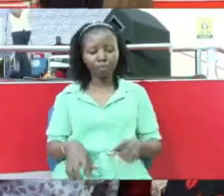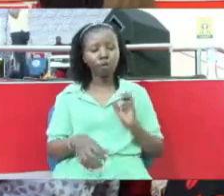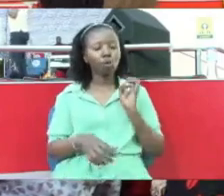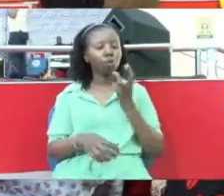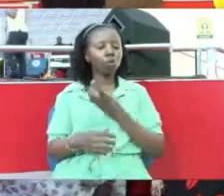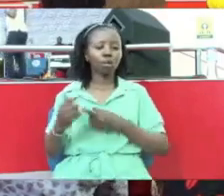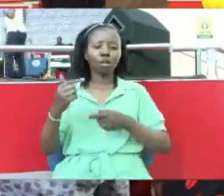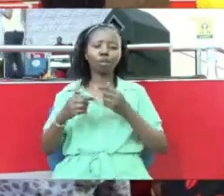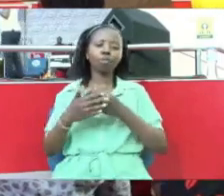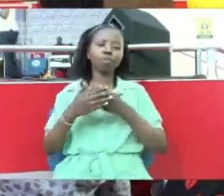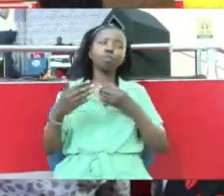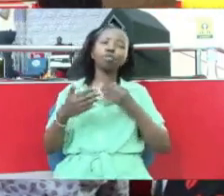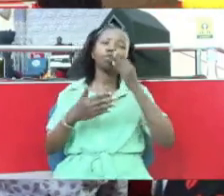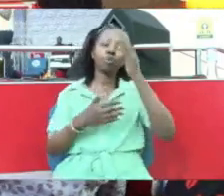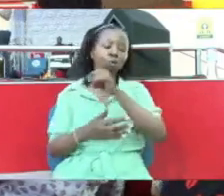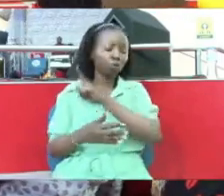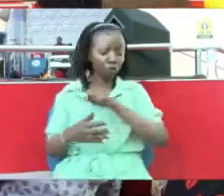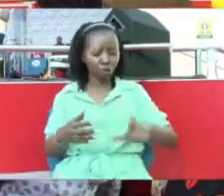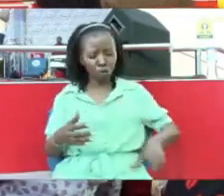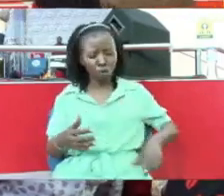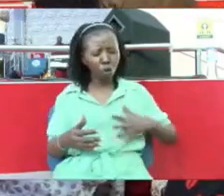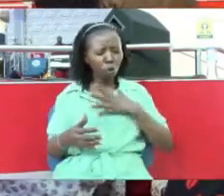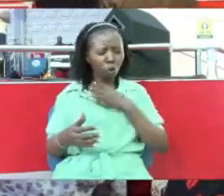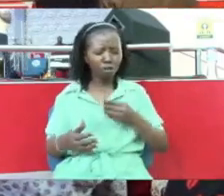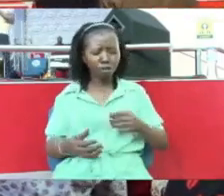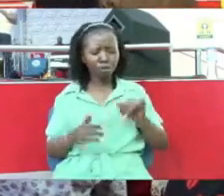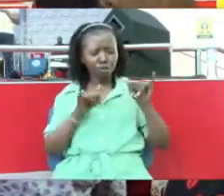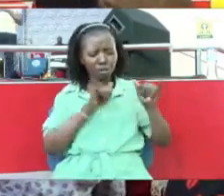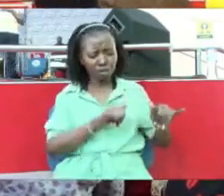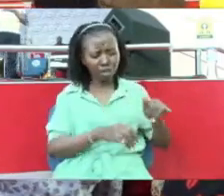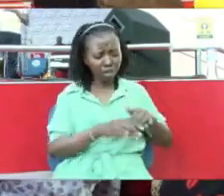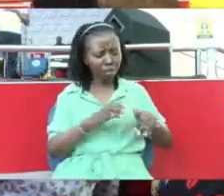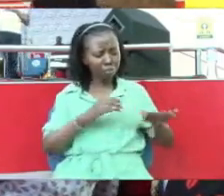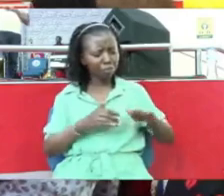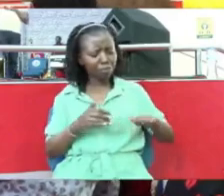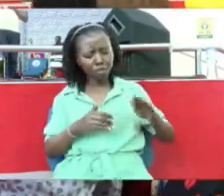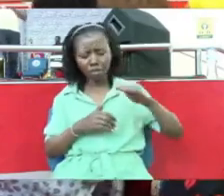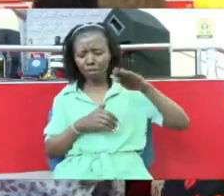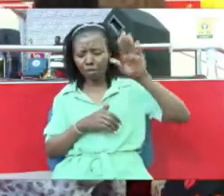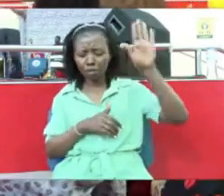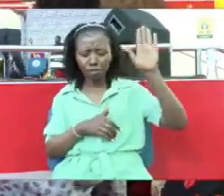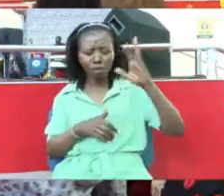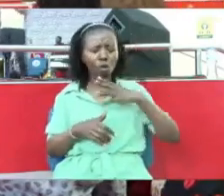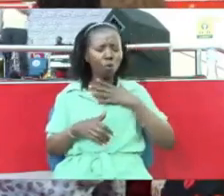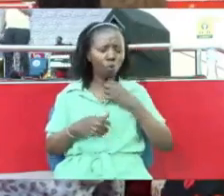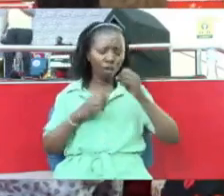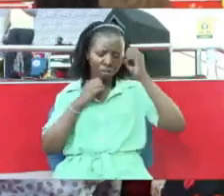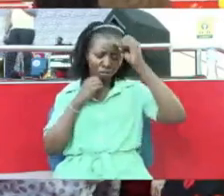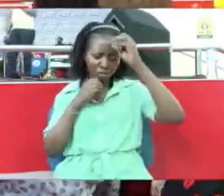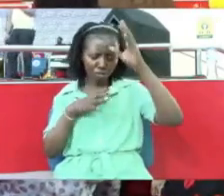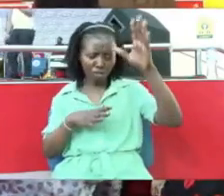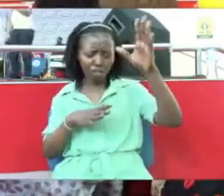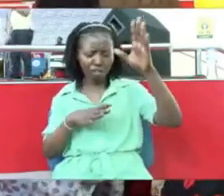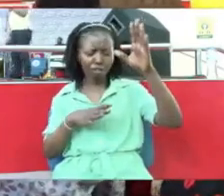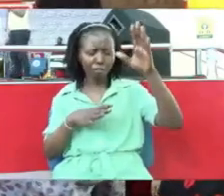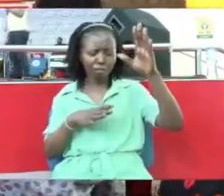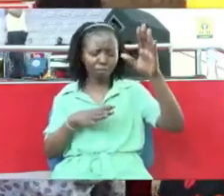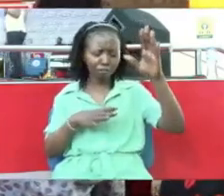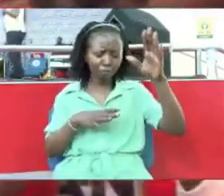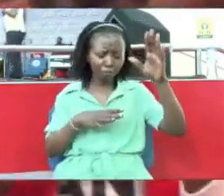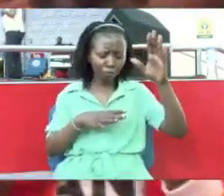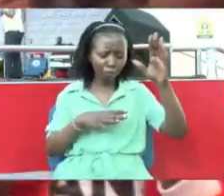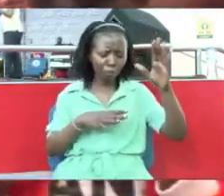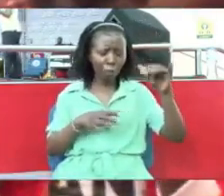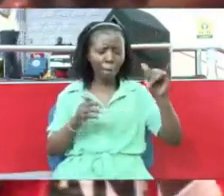Our desire is that, Lord, we will linger in your presence. Our desire, my Father, is that we will tarry in